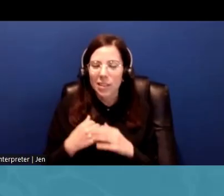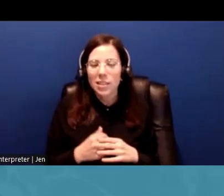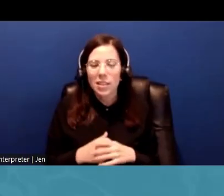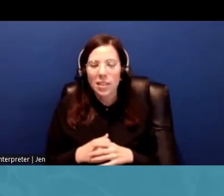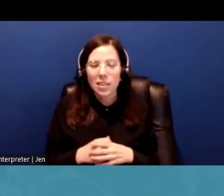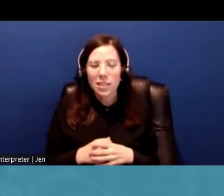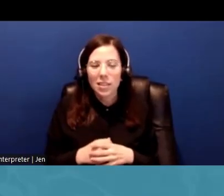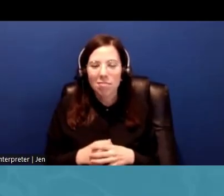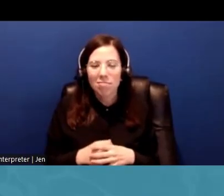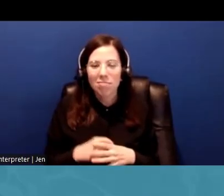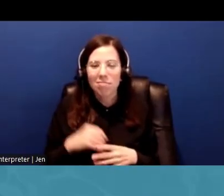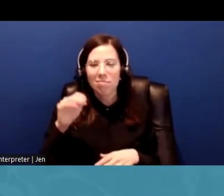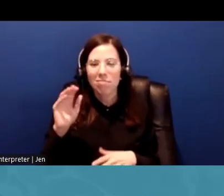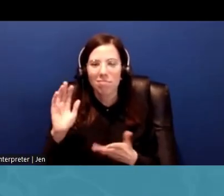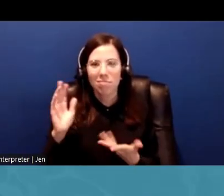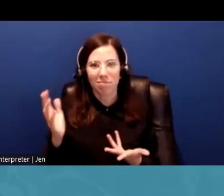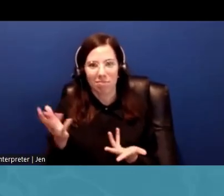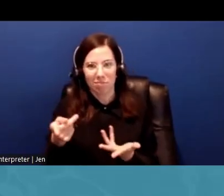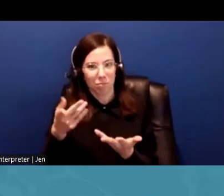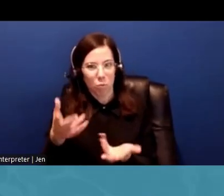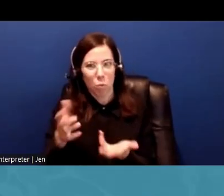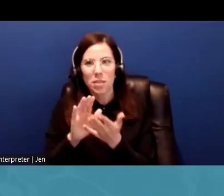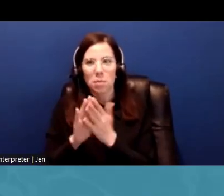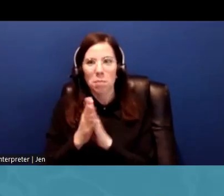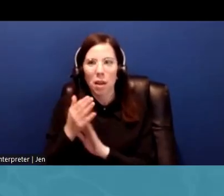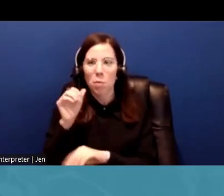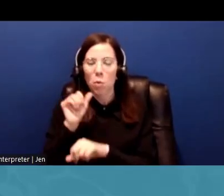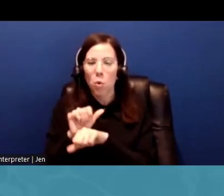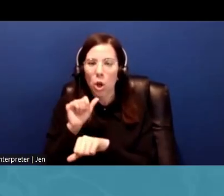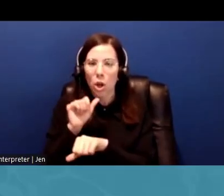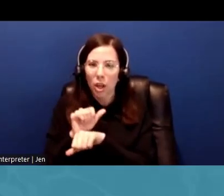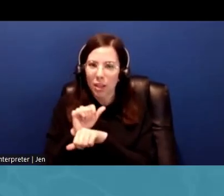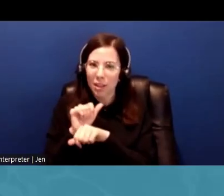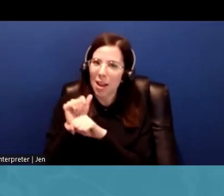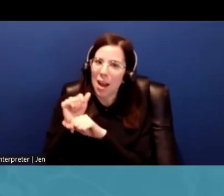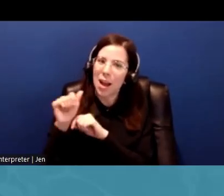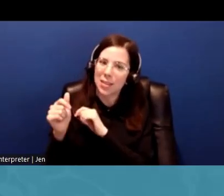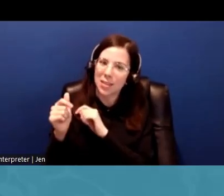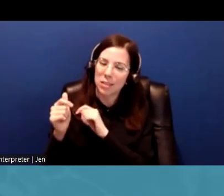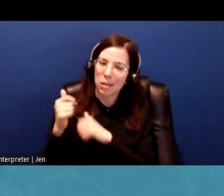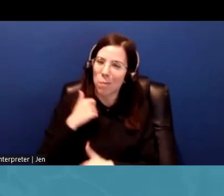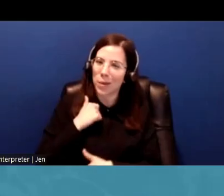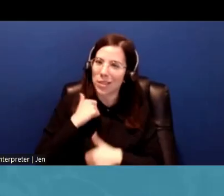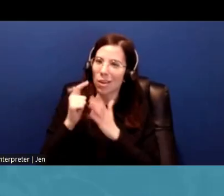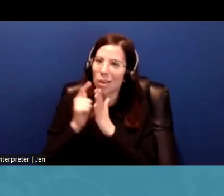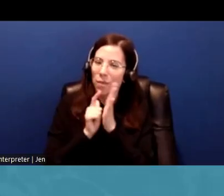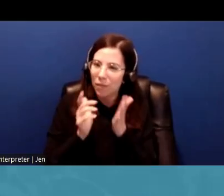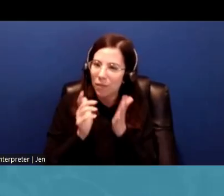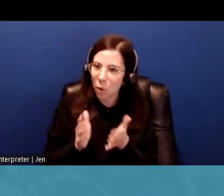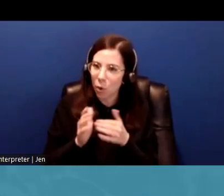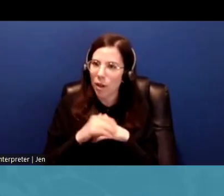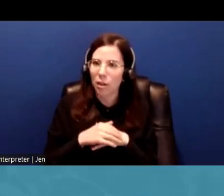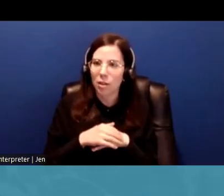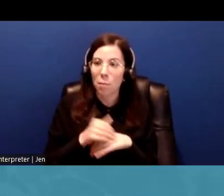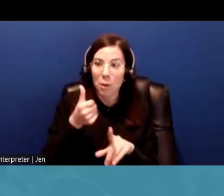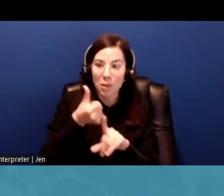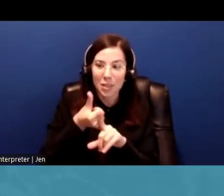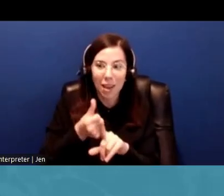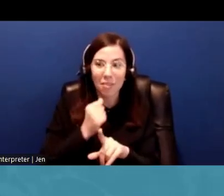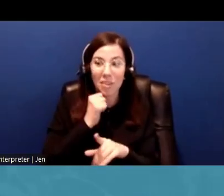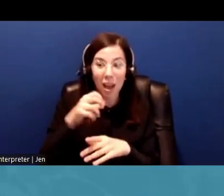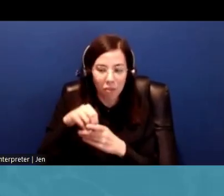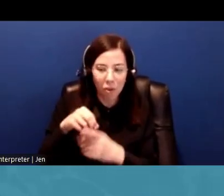doing work as a civilian attorney for victims to think about. I'm going to put into the